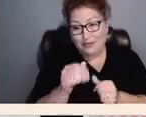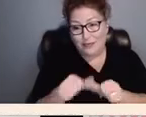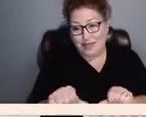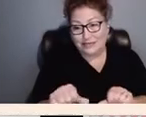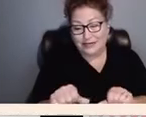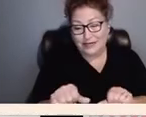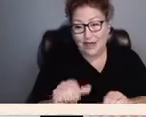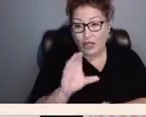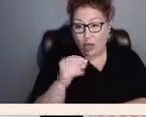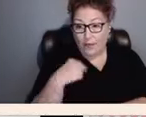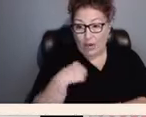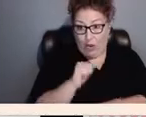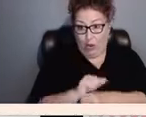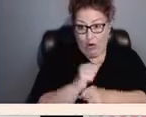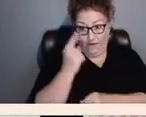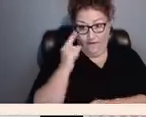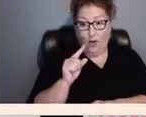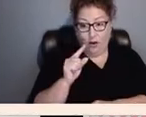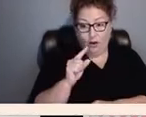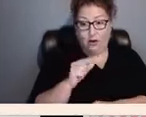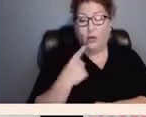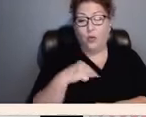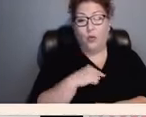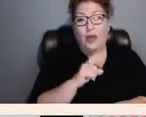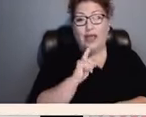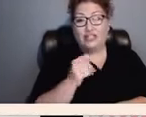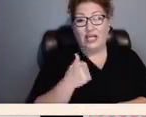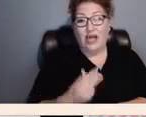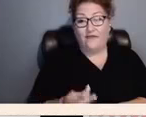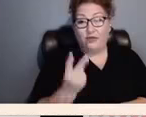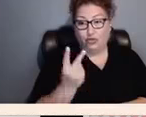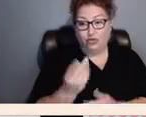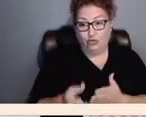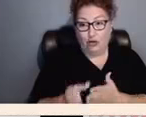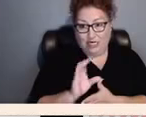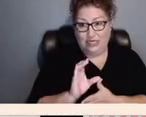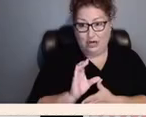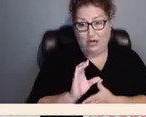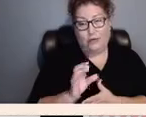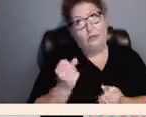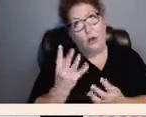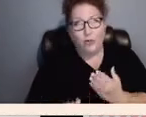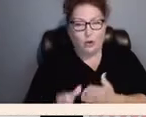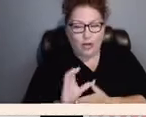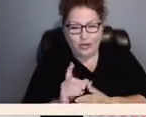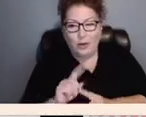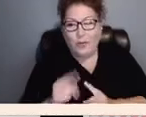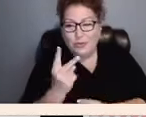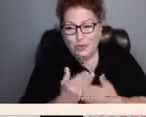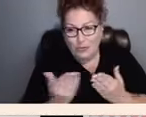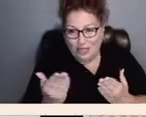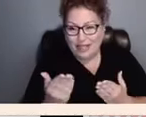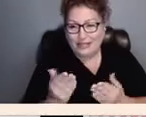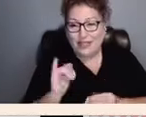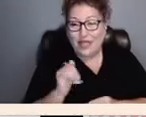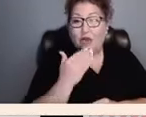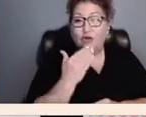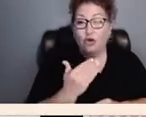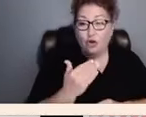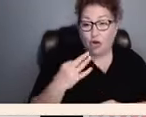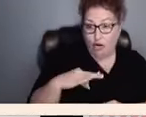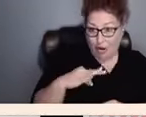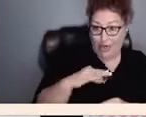work for, we actually have 2 criteria, multiple criteria, but 2 things is a good credit score in order to be